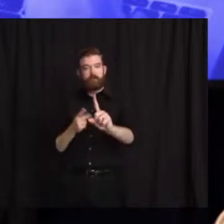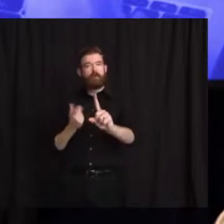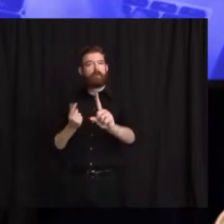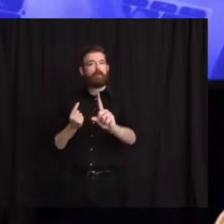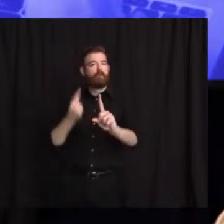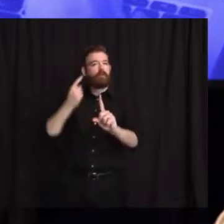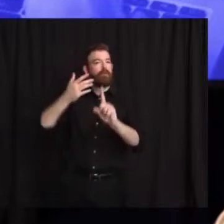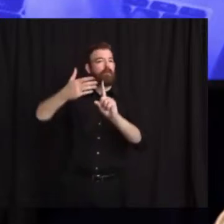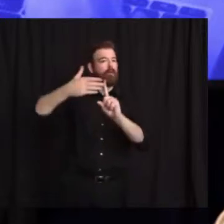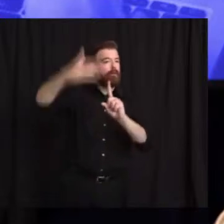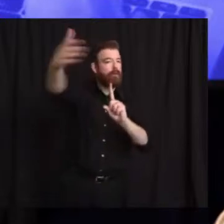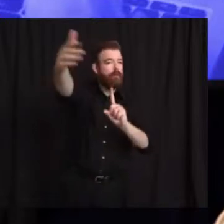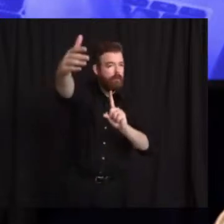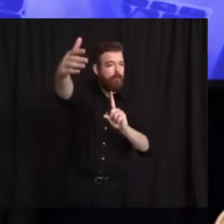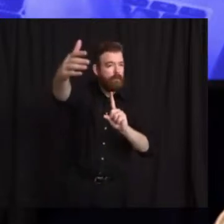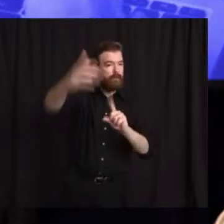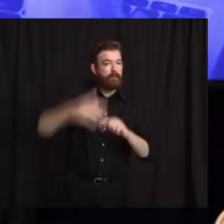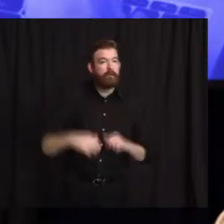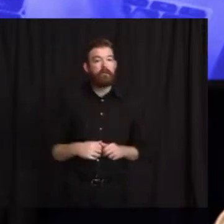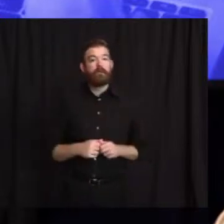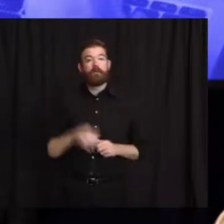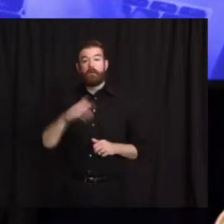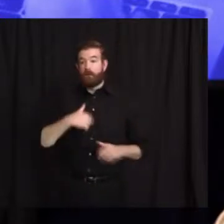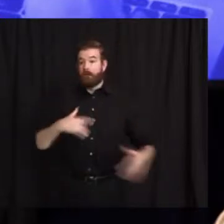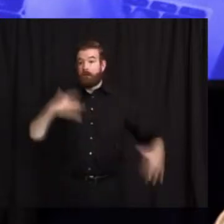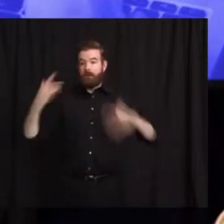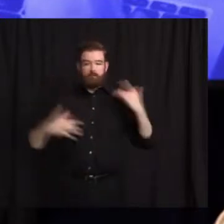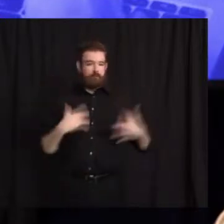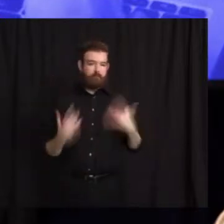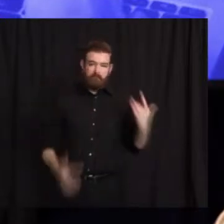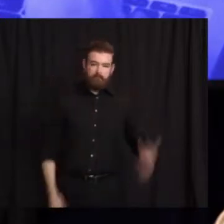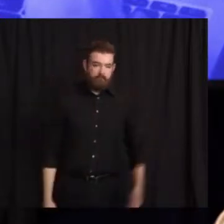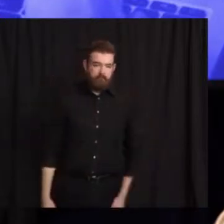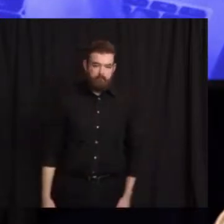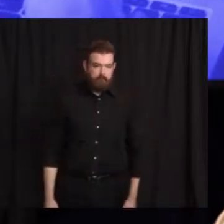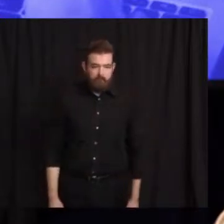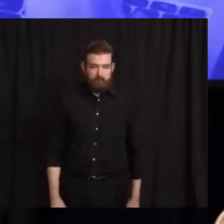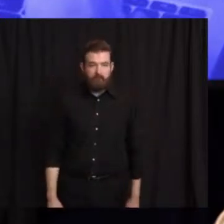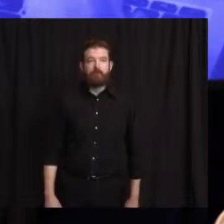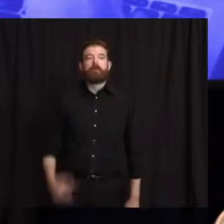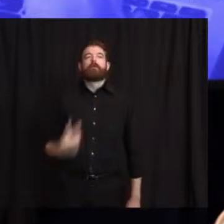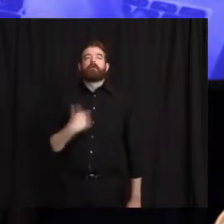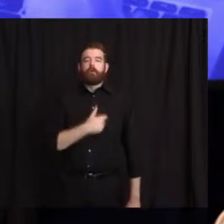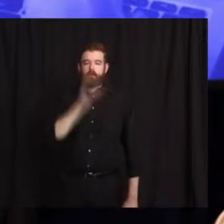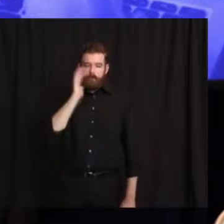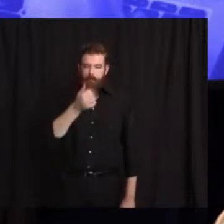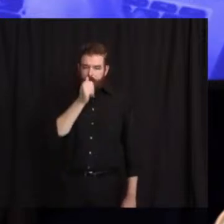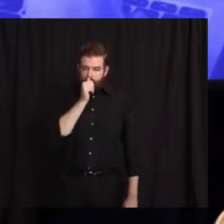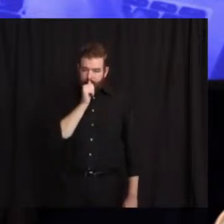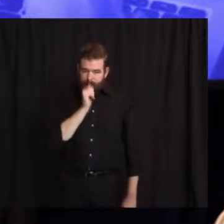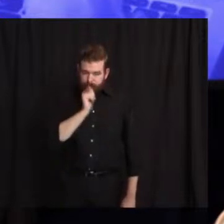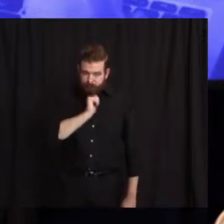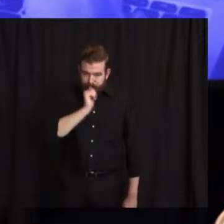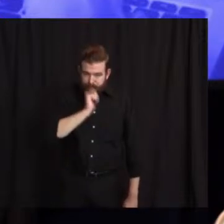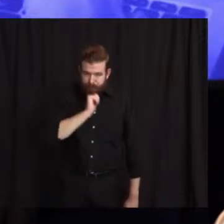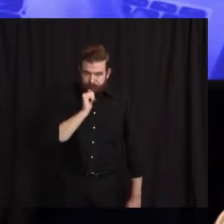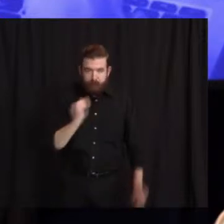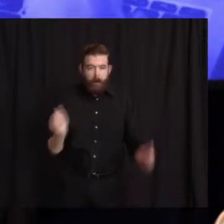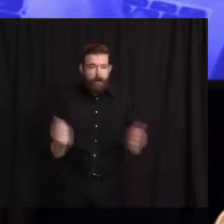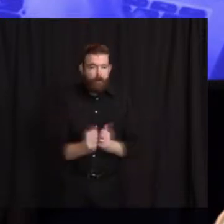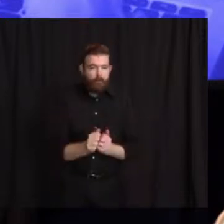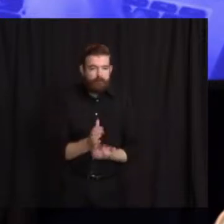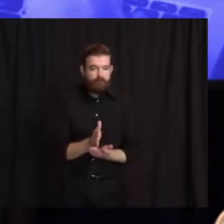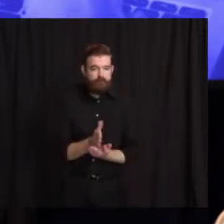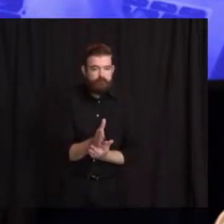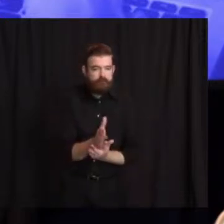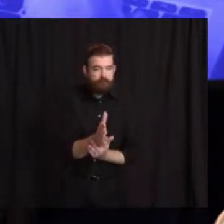soon. But as he's also fond of saying, we'll get through this together. At the end of the day, I have no doubt we'll position